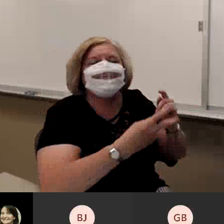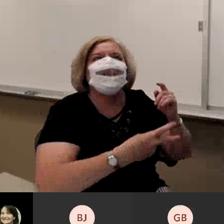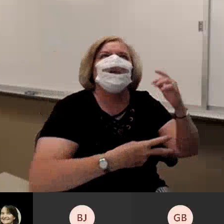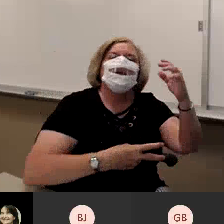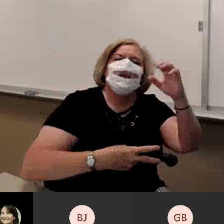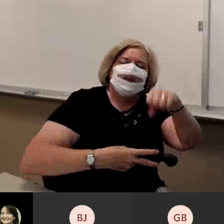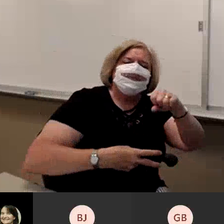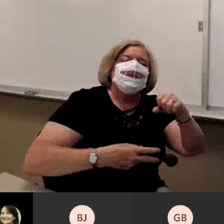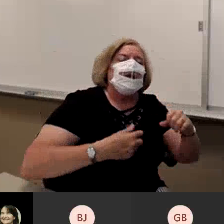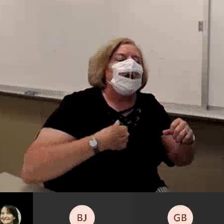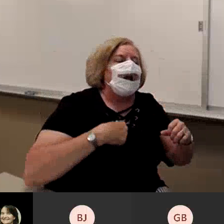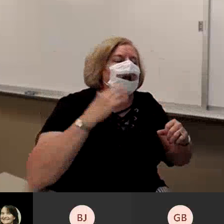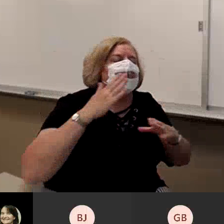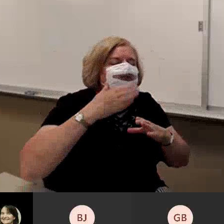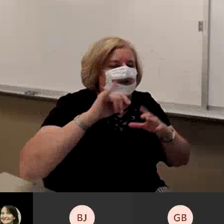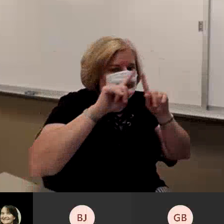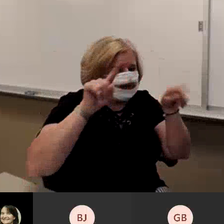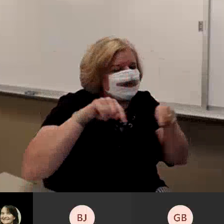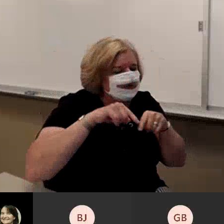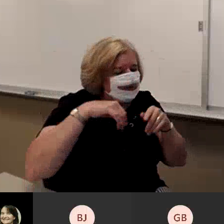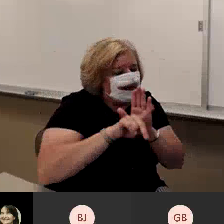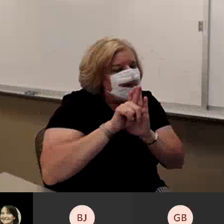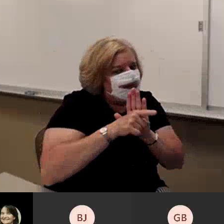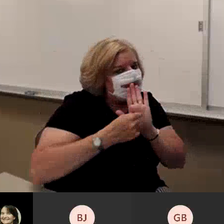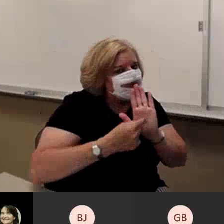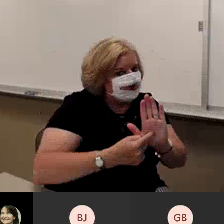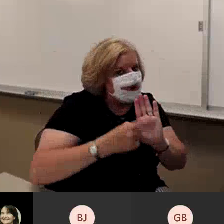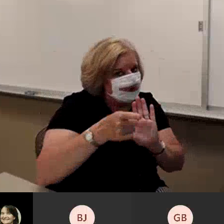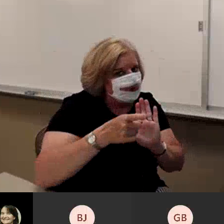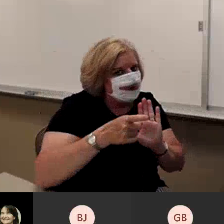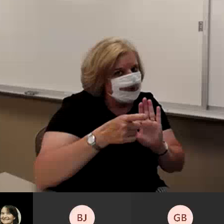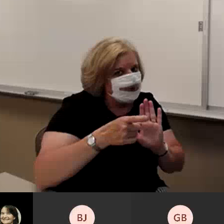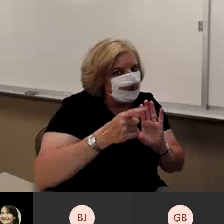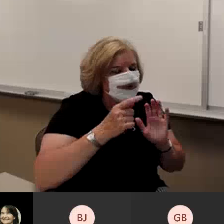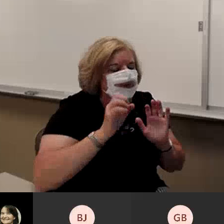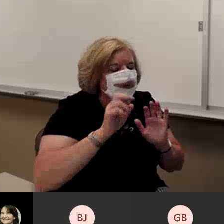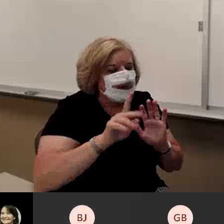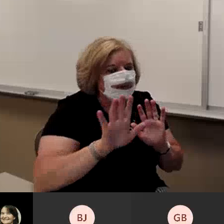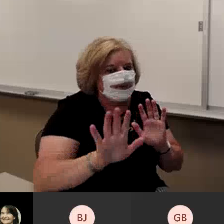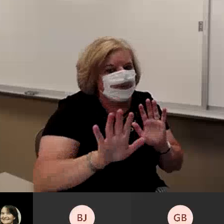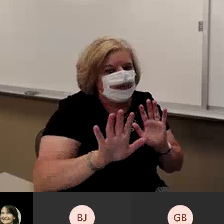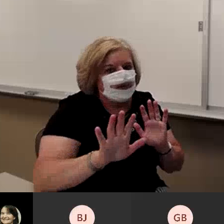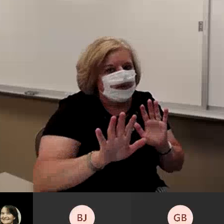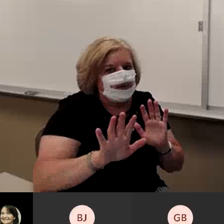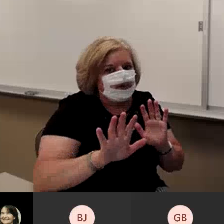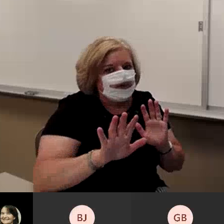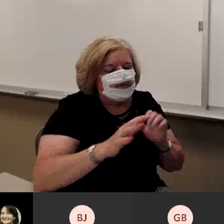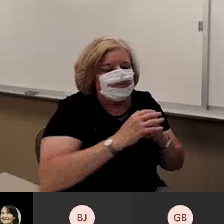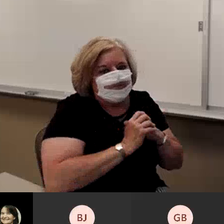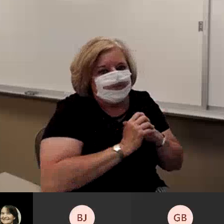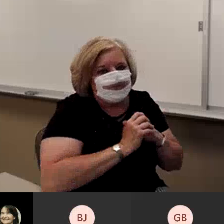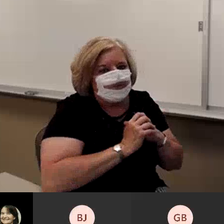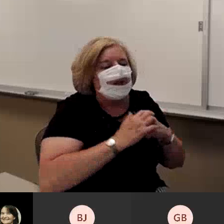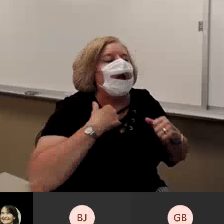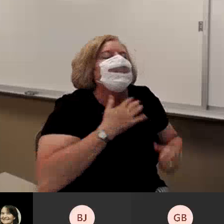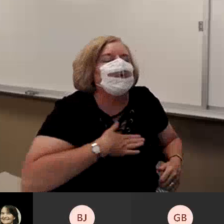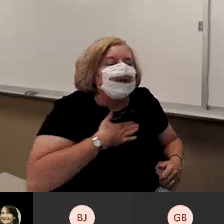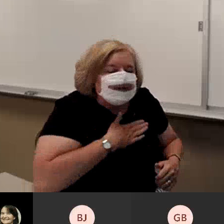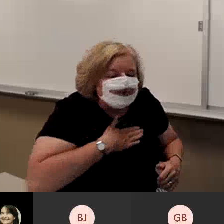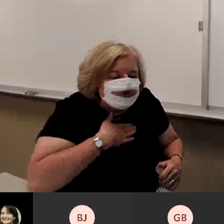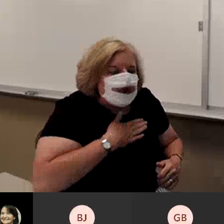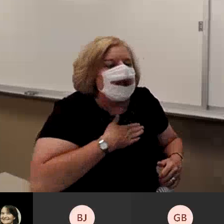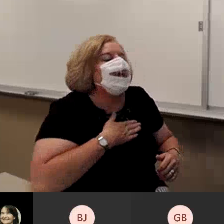be. Like I said, I'm going to share that screen here in a minute within that, too. So, and I appreciate